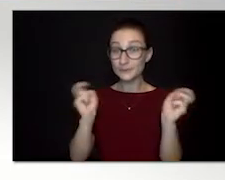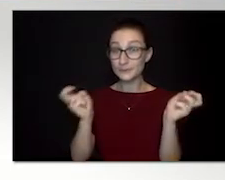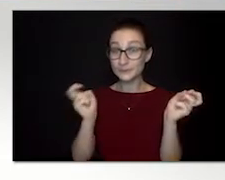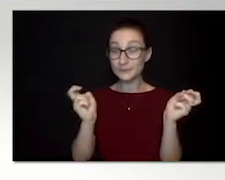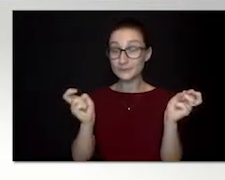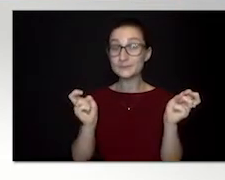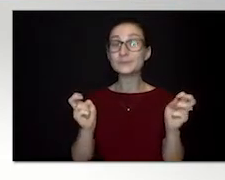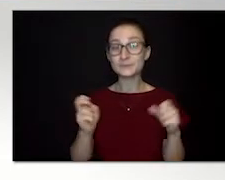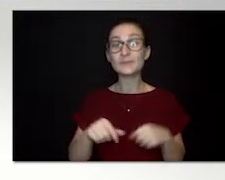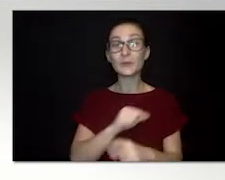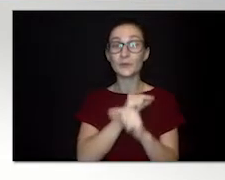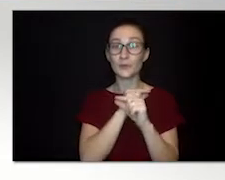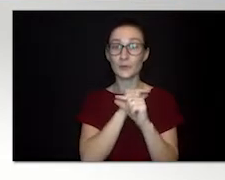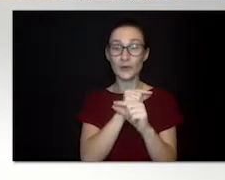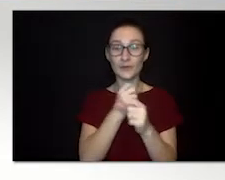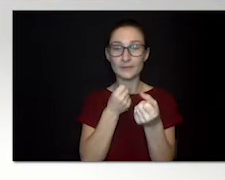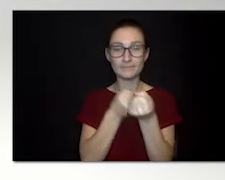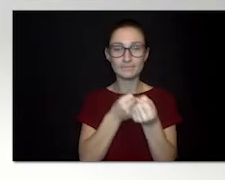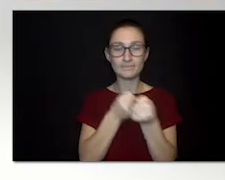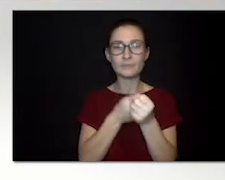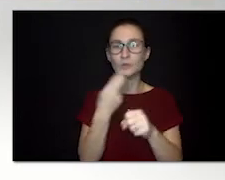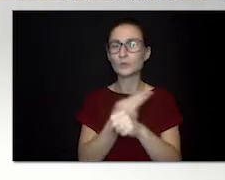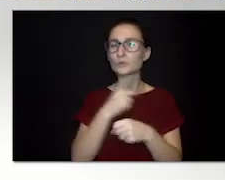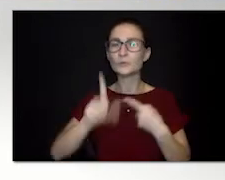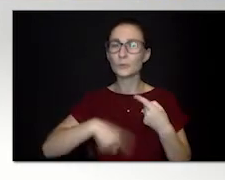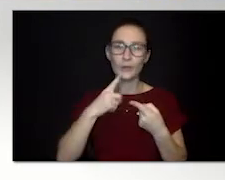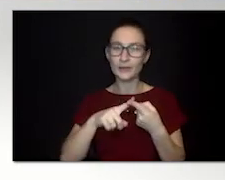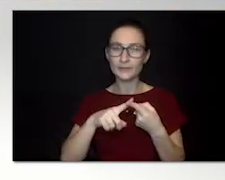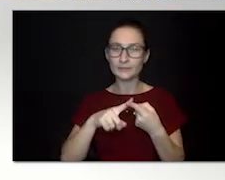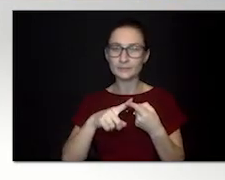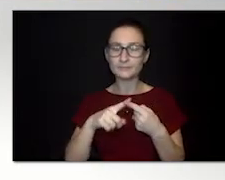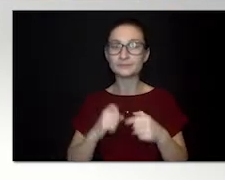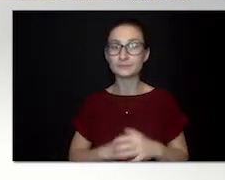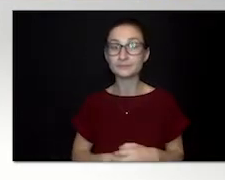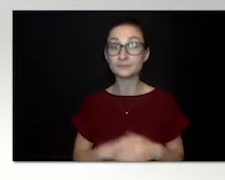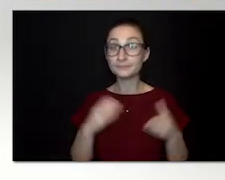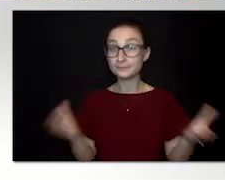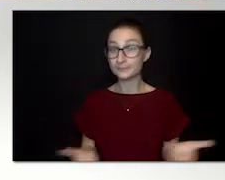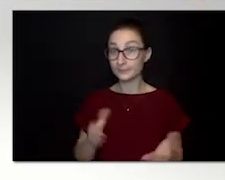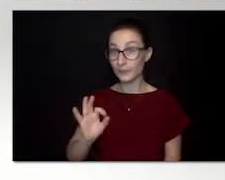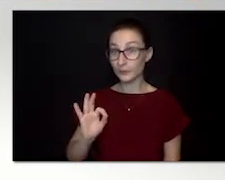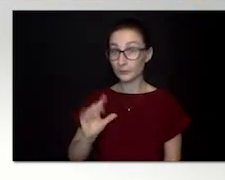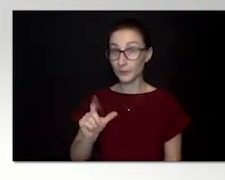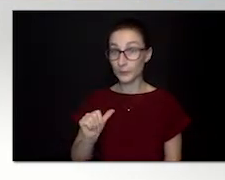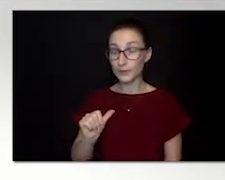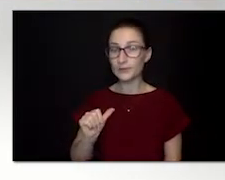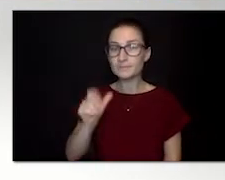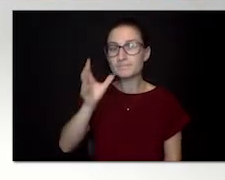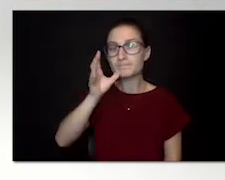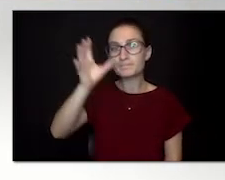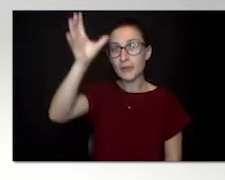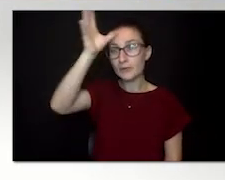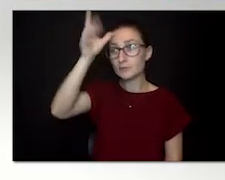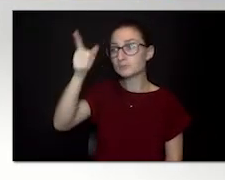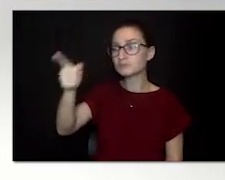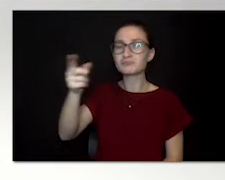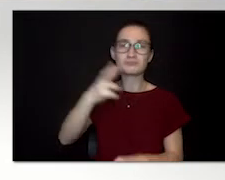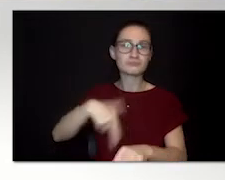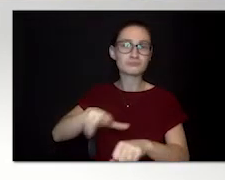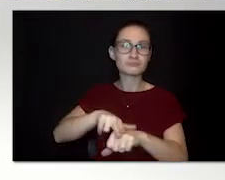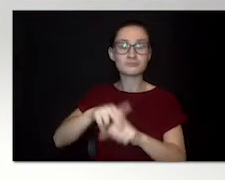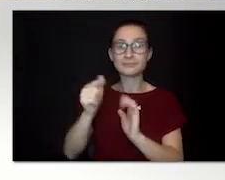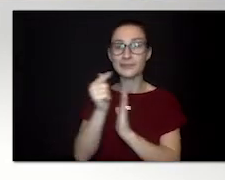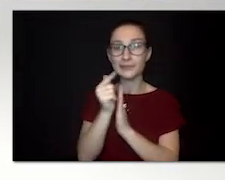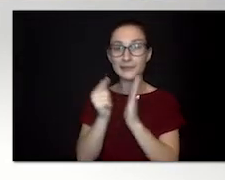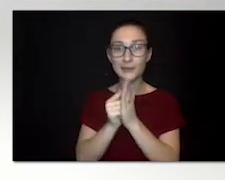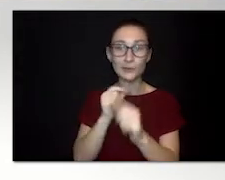So the first thing I want to discuss is, when is a guardian advocacy used? So in Florida, parents are the